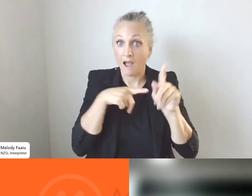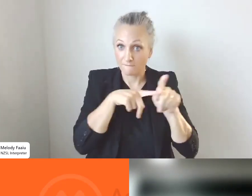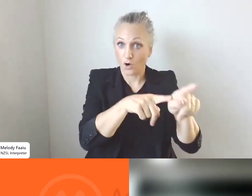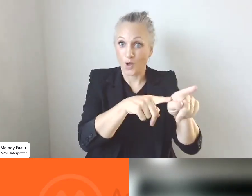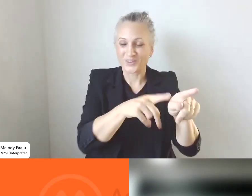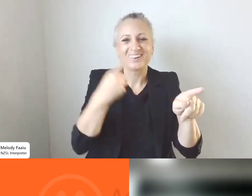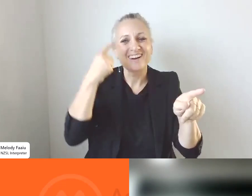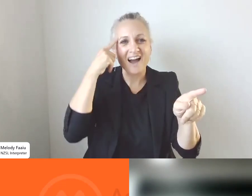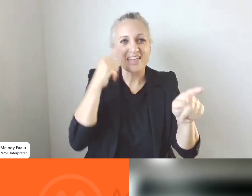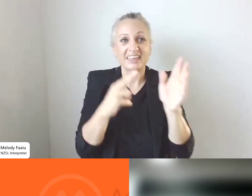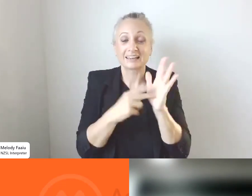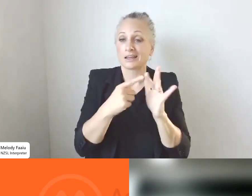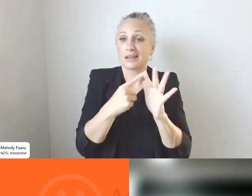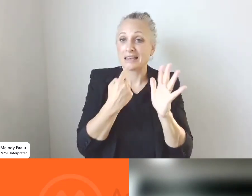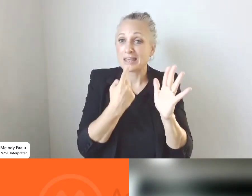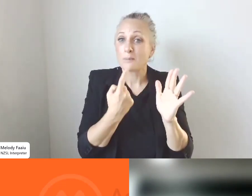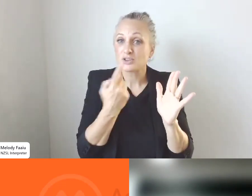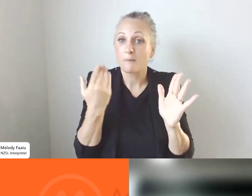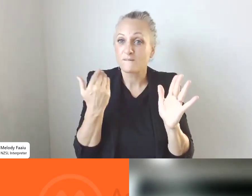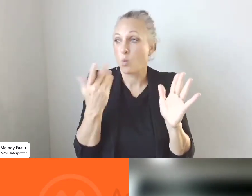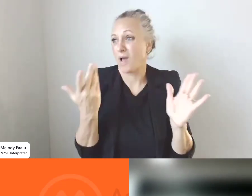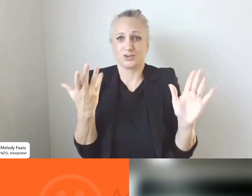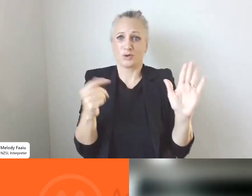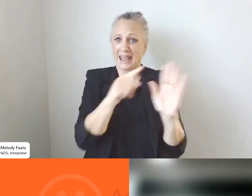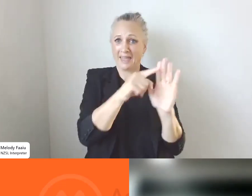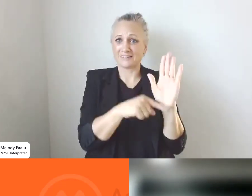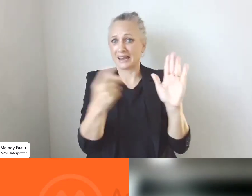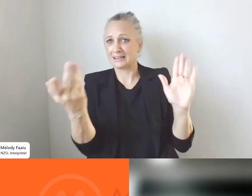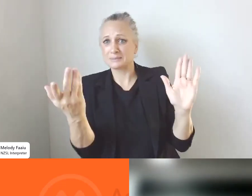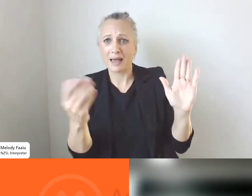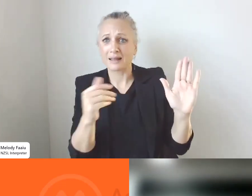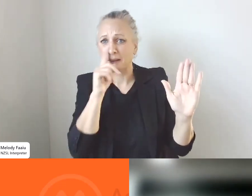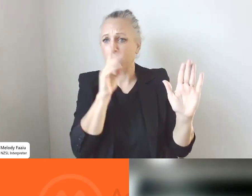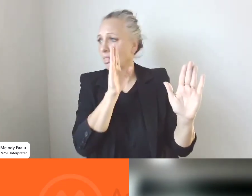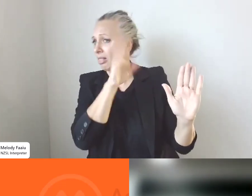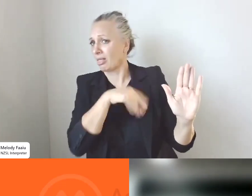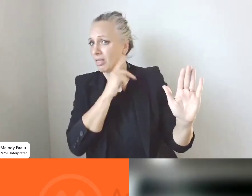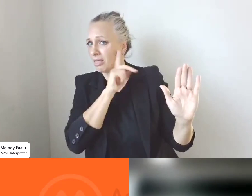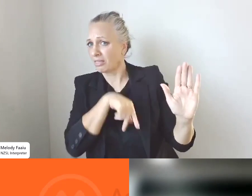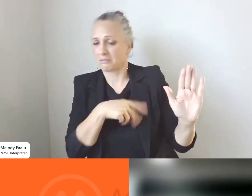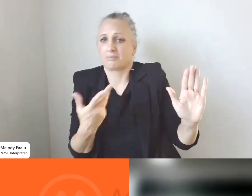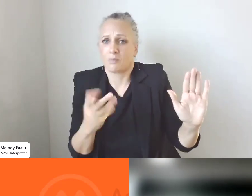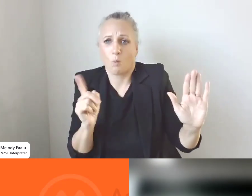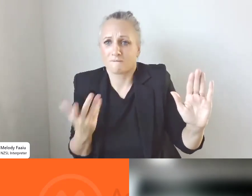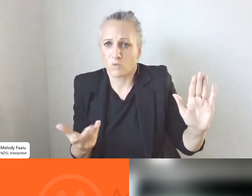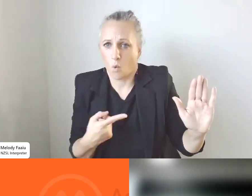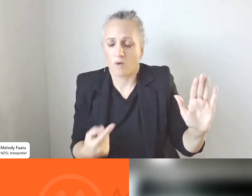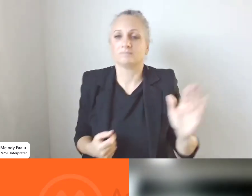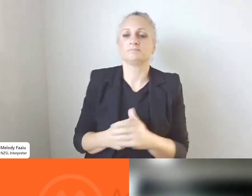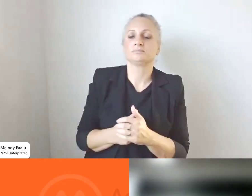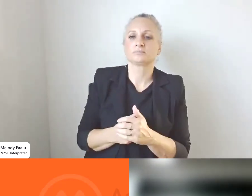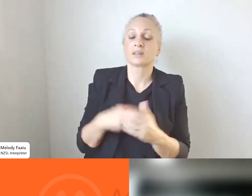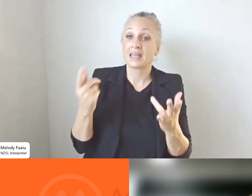is, you can have standards, but actually you've got to make sure that they're enforced. The next area is alternate